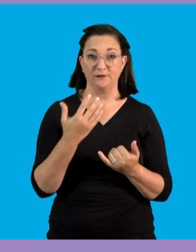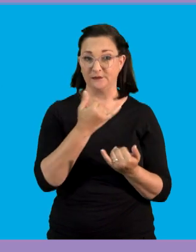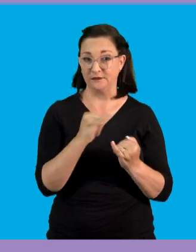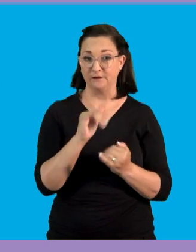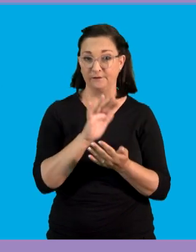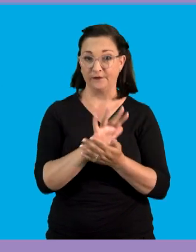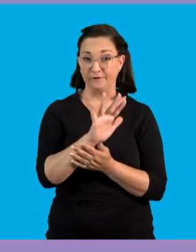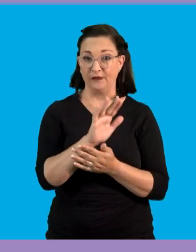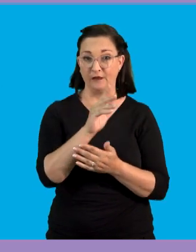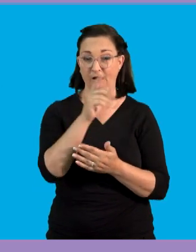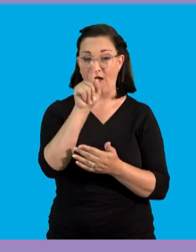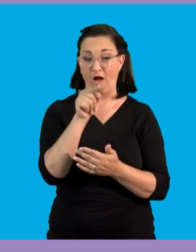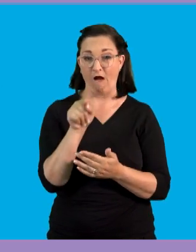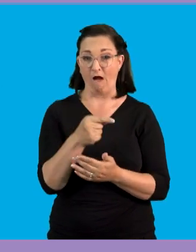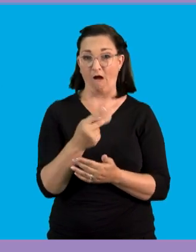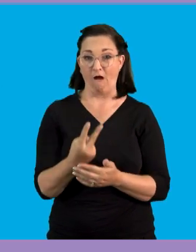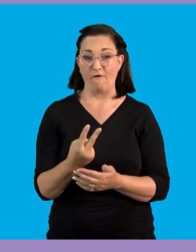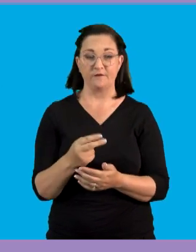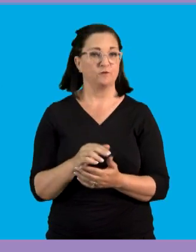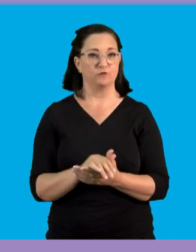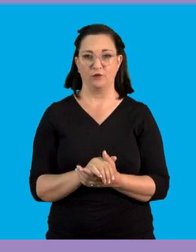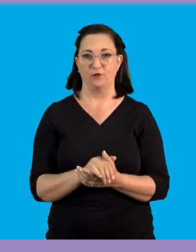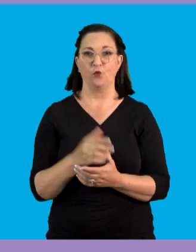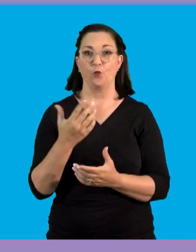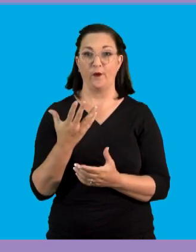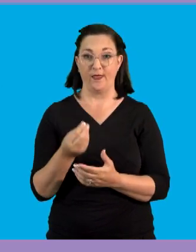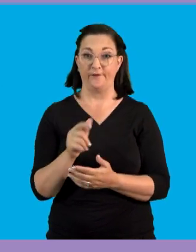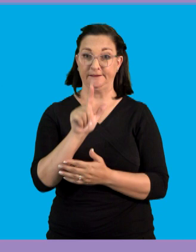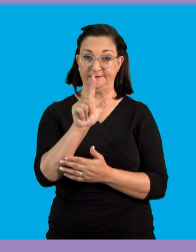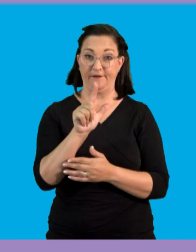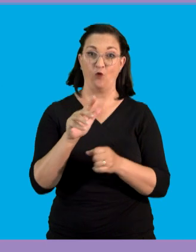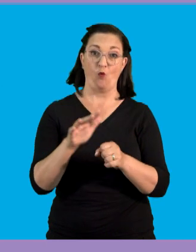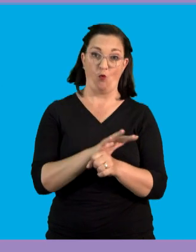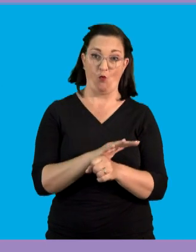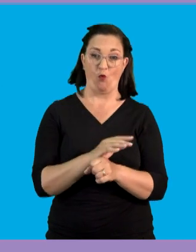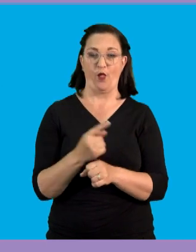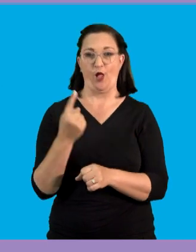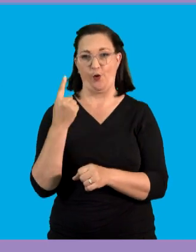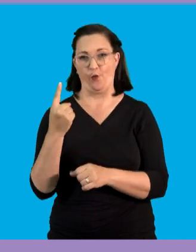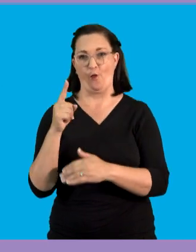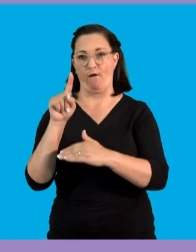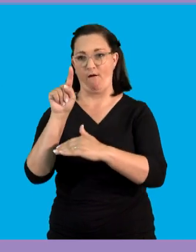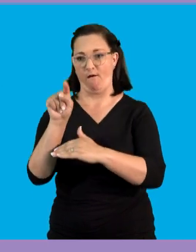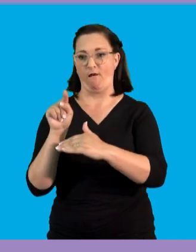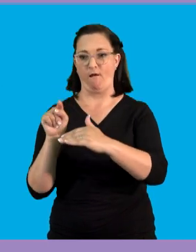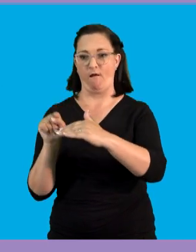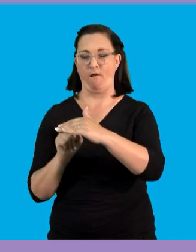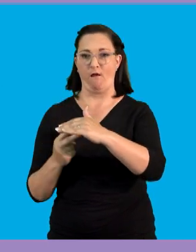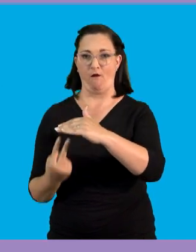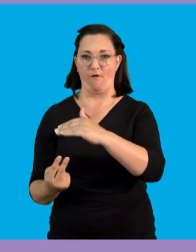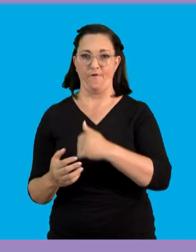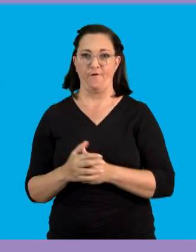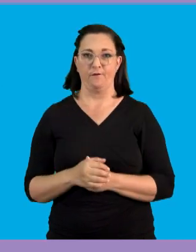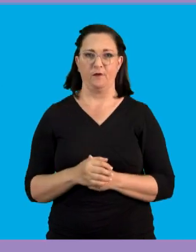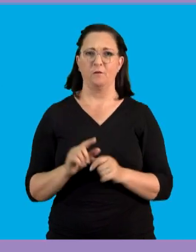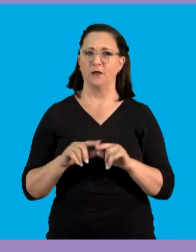have 15 halves, we have 7 wholes and 1 half. And we can see that